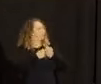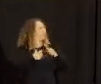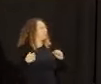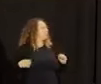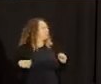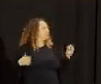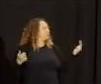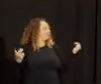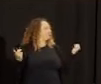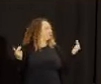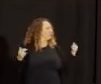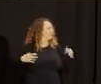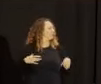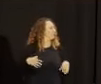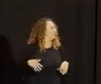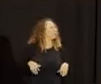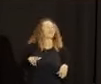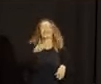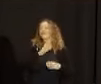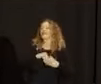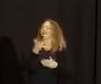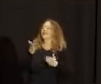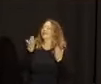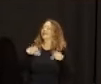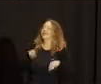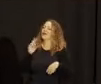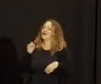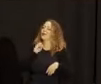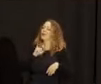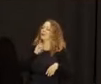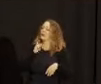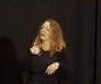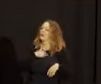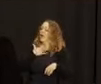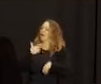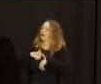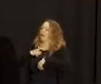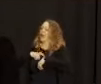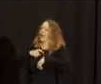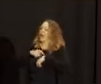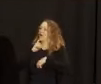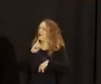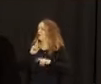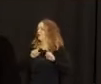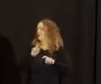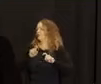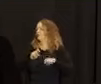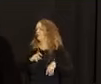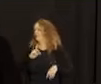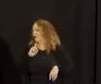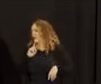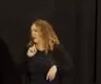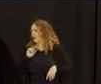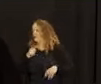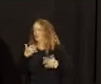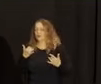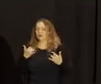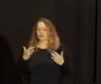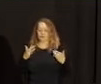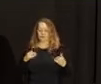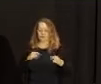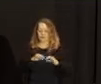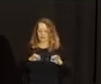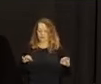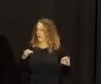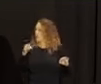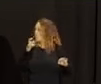do. So for the next question, I want to make sure we have time for the Q&A as well. So I'll just leave this one to anyone who